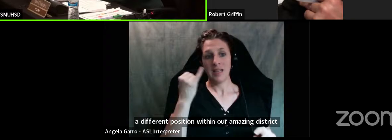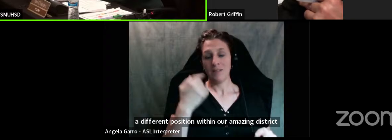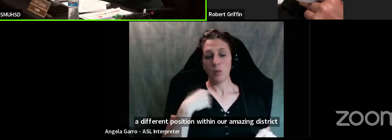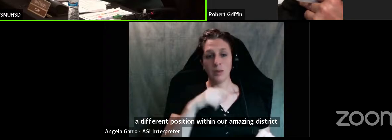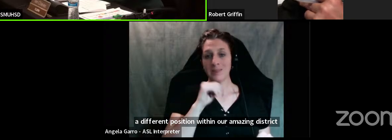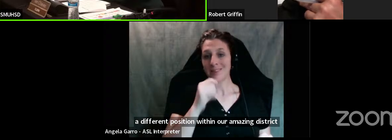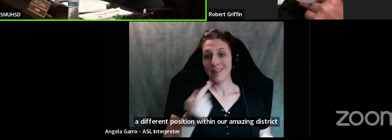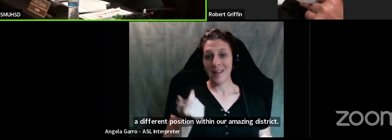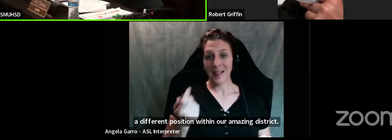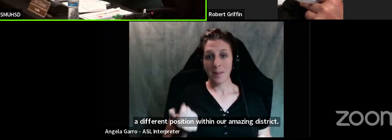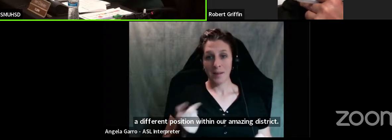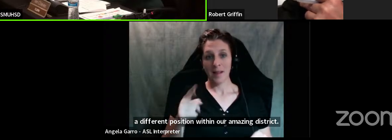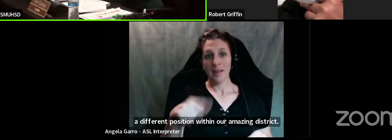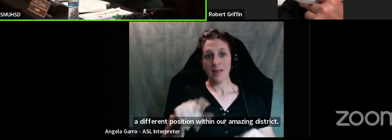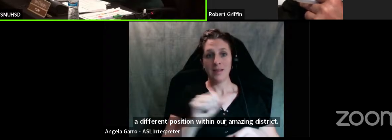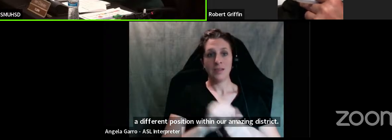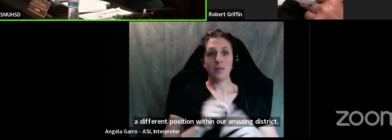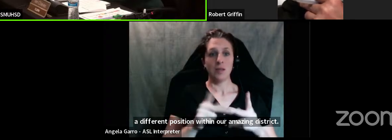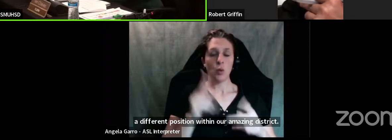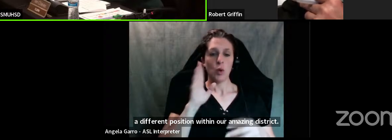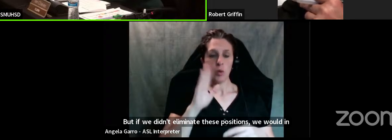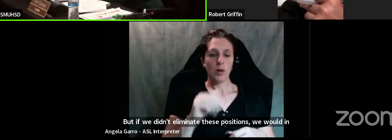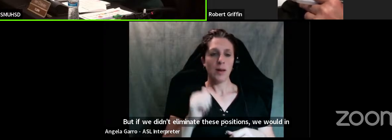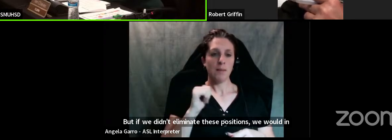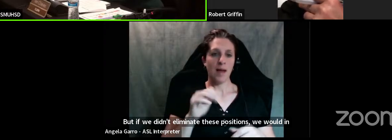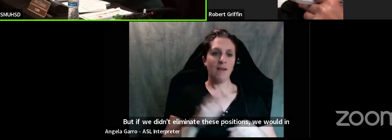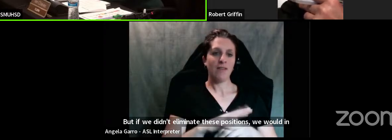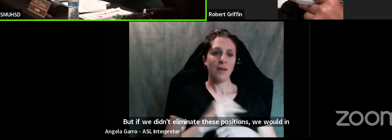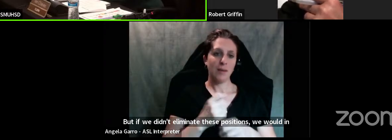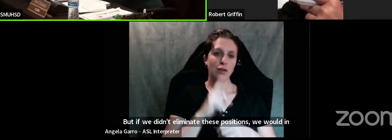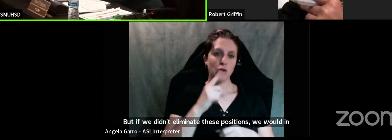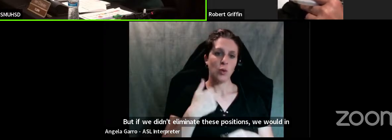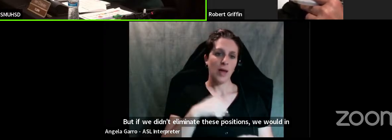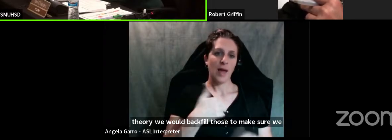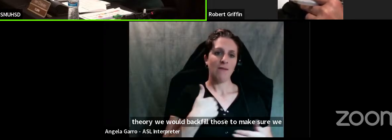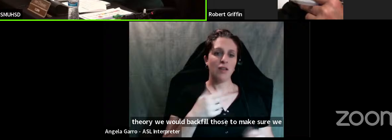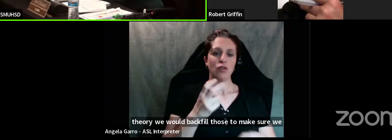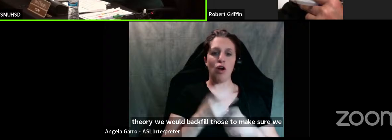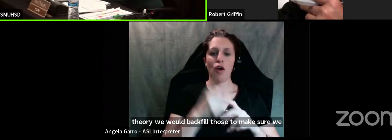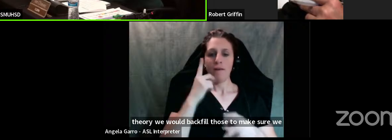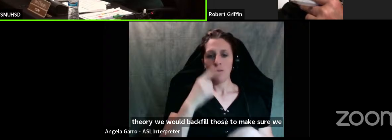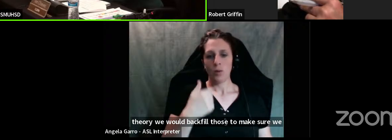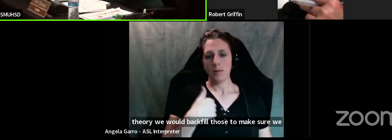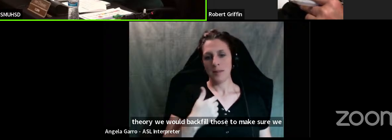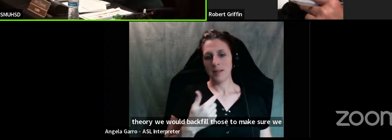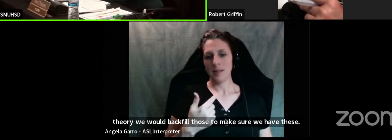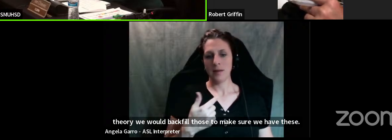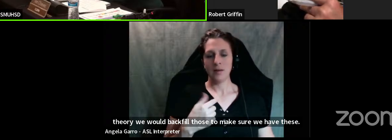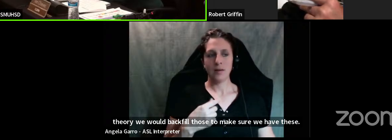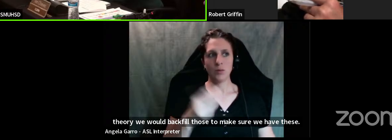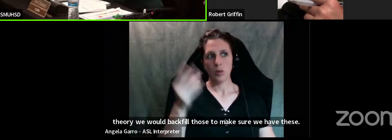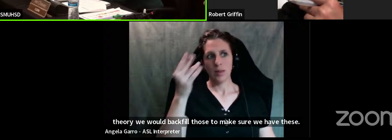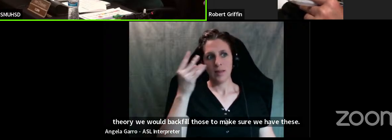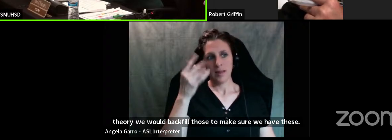positions, we would, in theory, we would backfill those to make sure we had these. I just, it's hard for me to think that